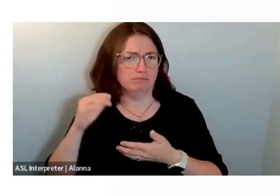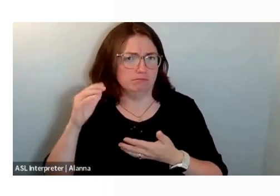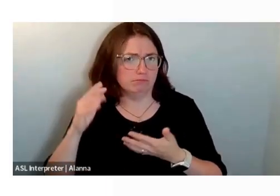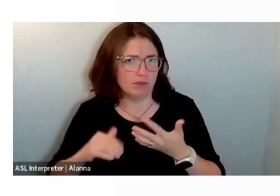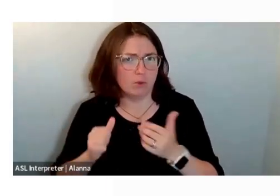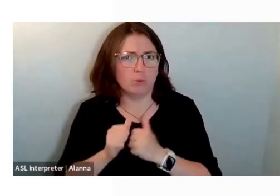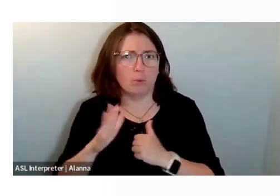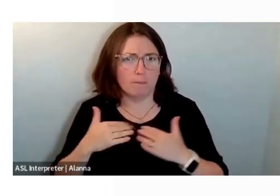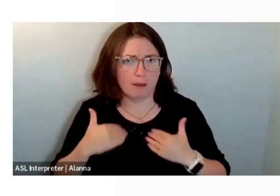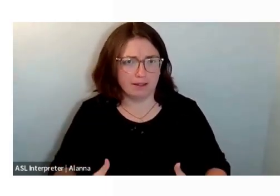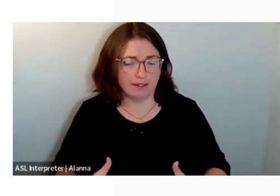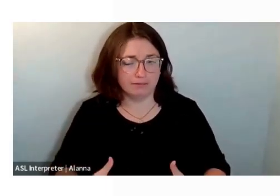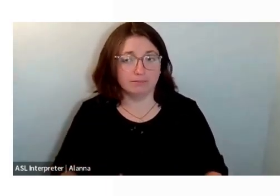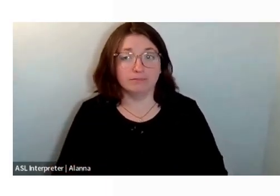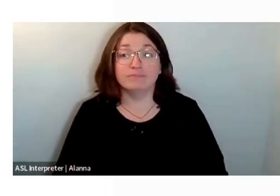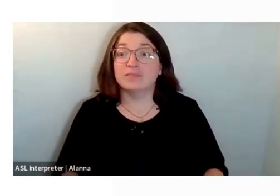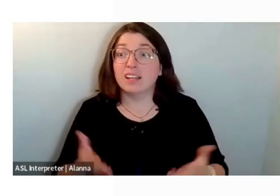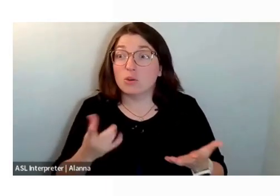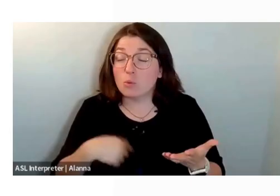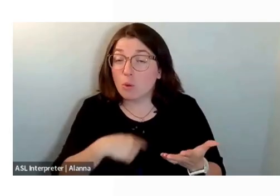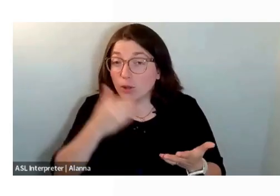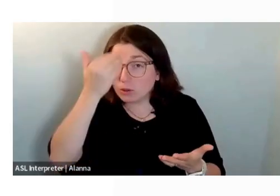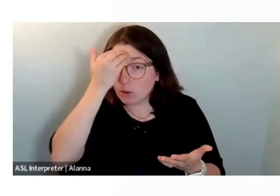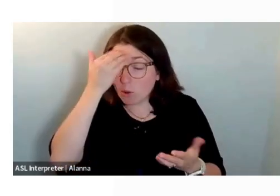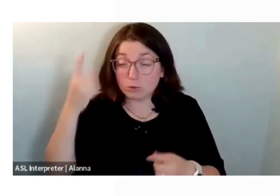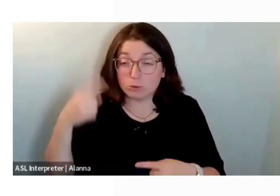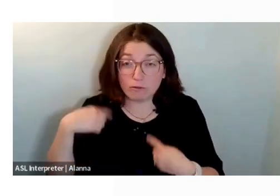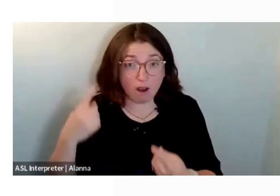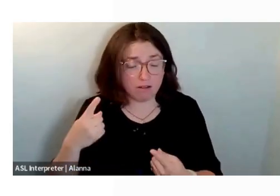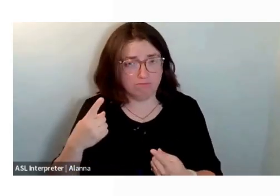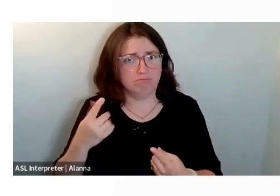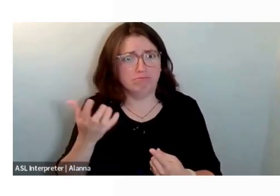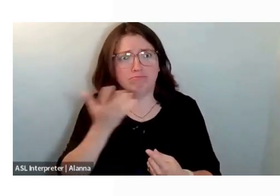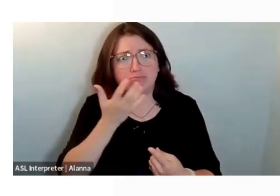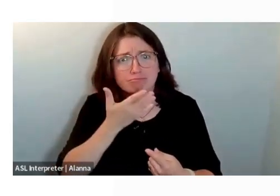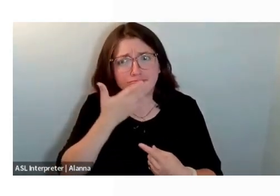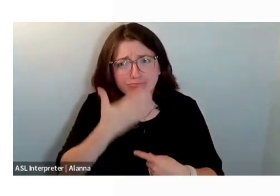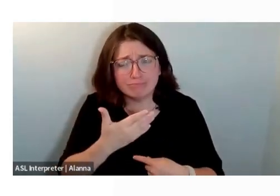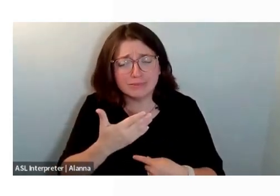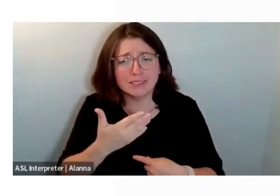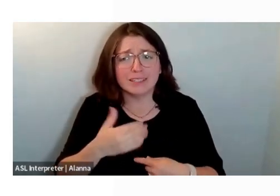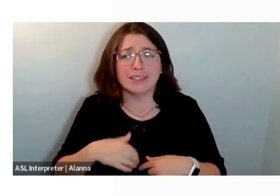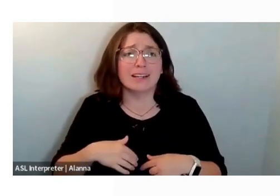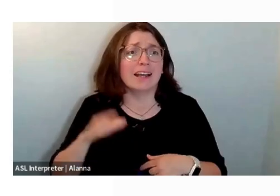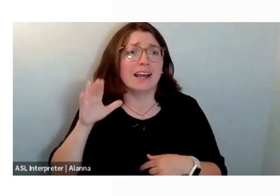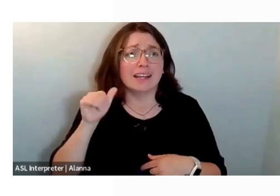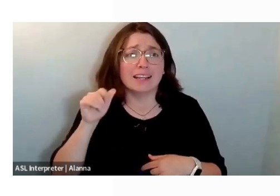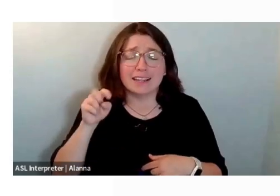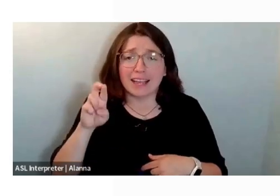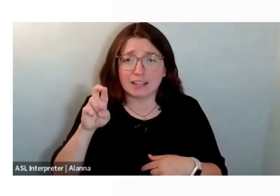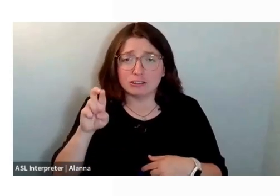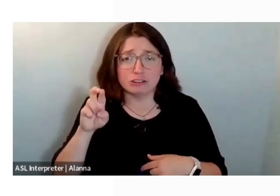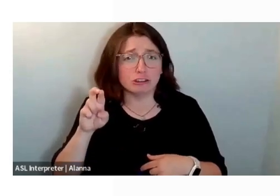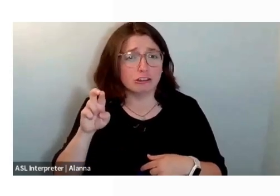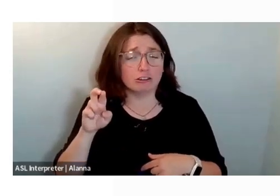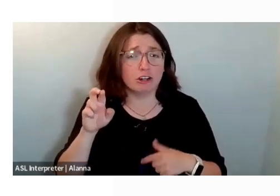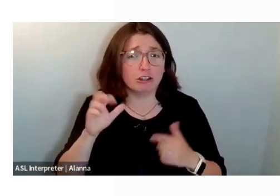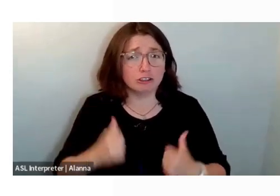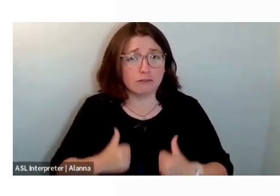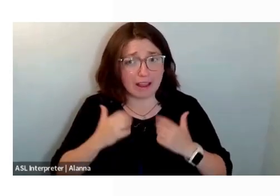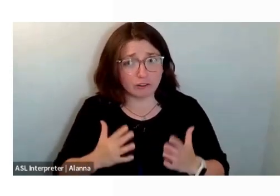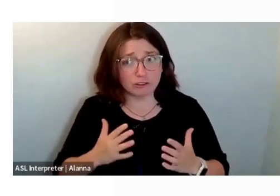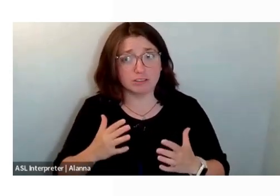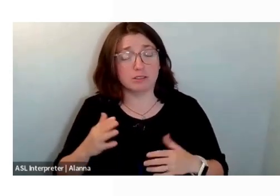so far is really encouraging. In cancer survivors, higher body compassion has been associated with